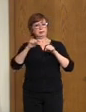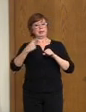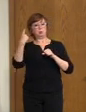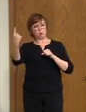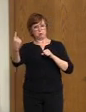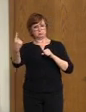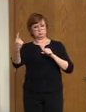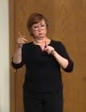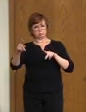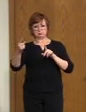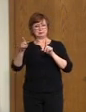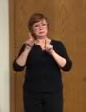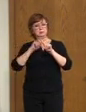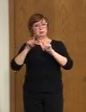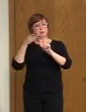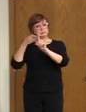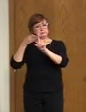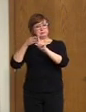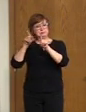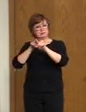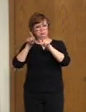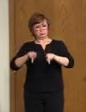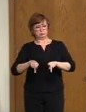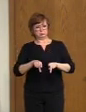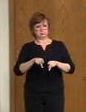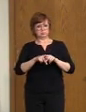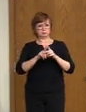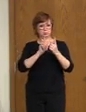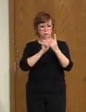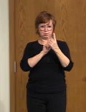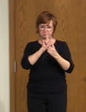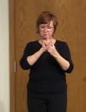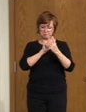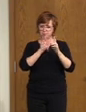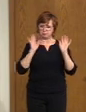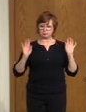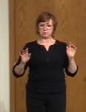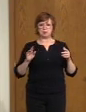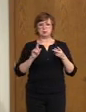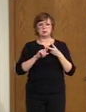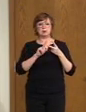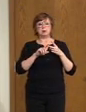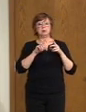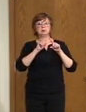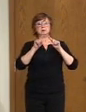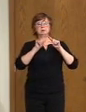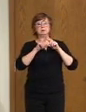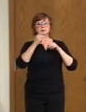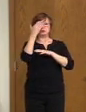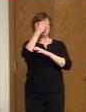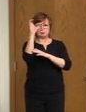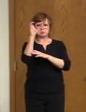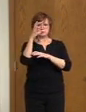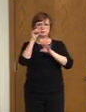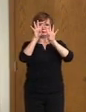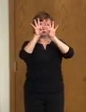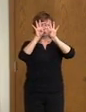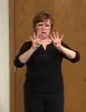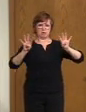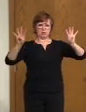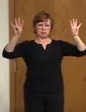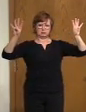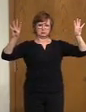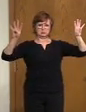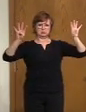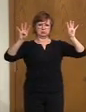hard, Christmas and the winter holidays, and with Hanukkah and other religious events coming, it's traditionally